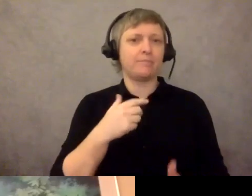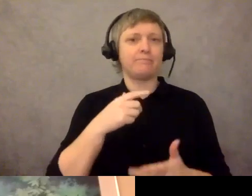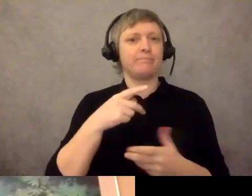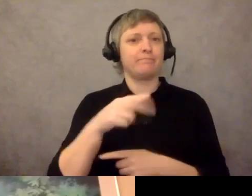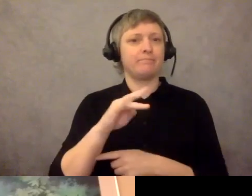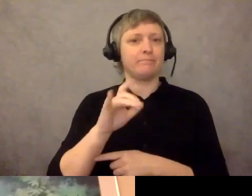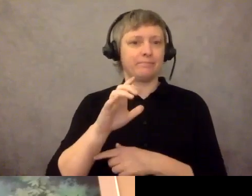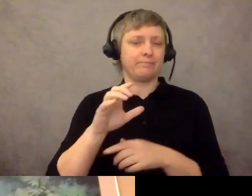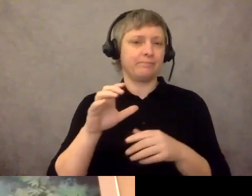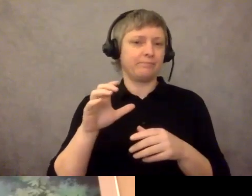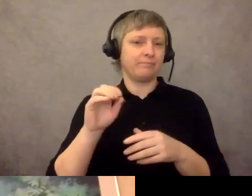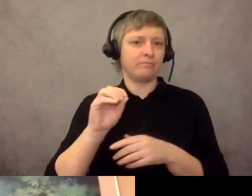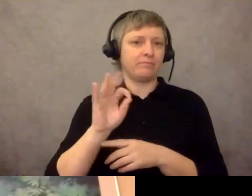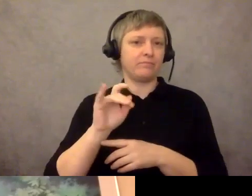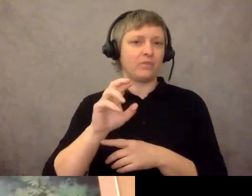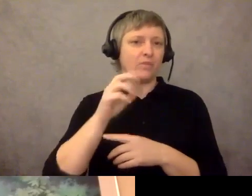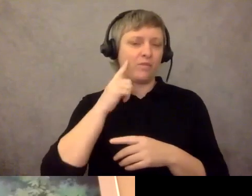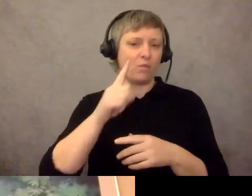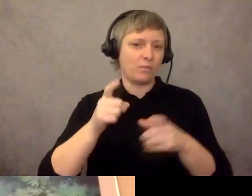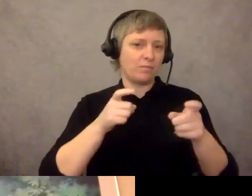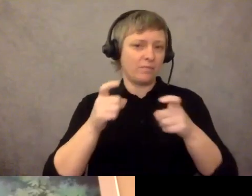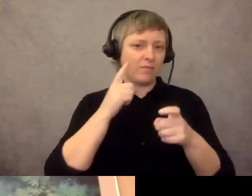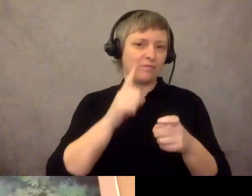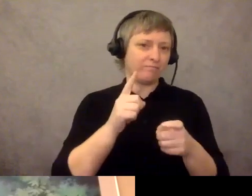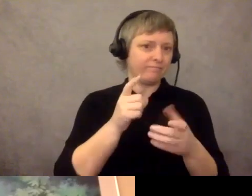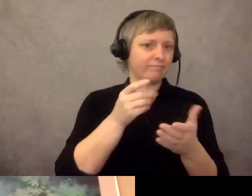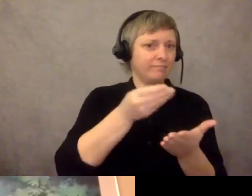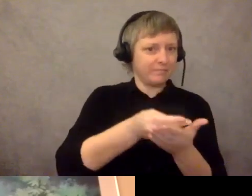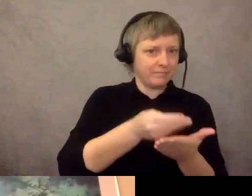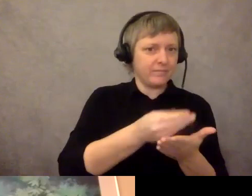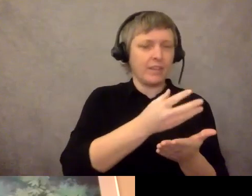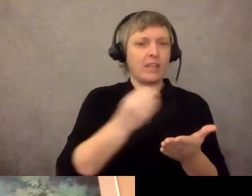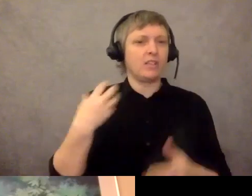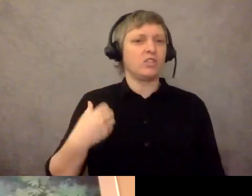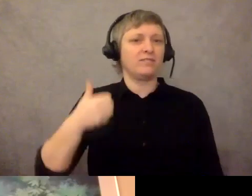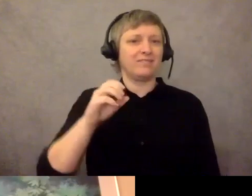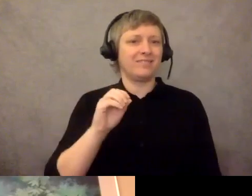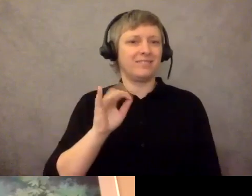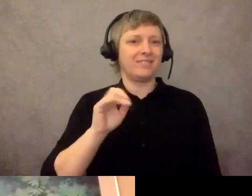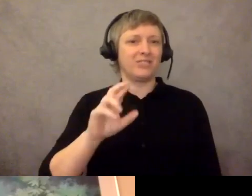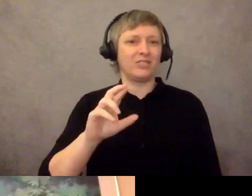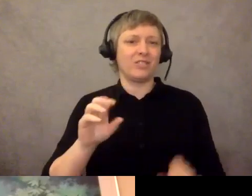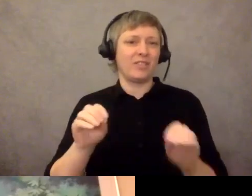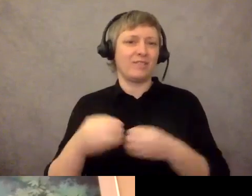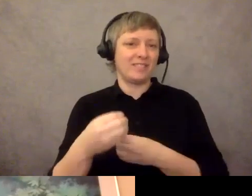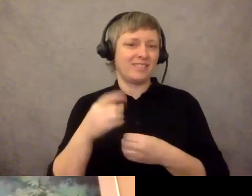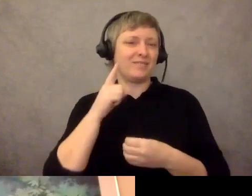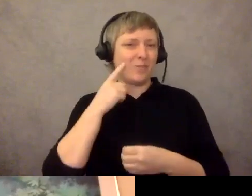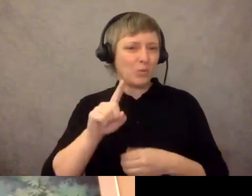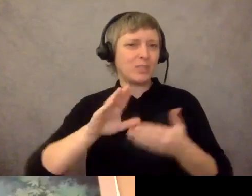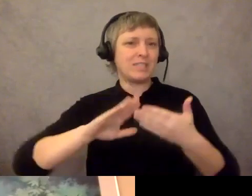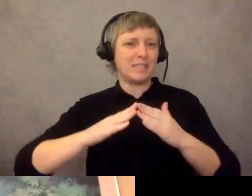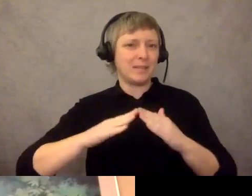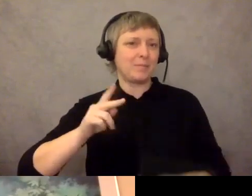and Finance and the Chief Administrative Officer, Officer's Office at the City of Portland. I'm here